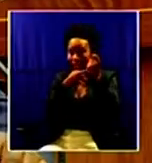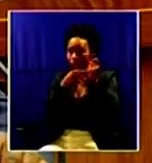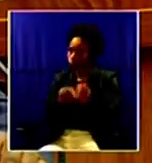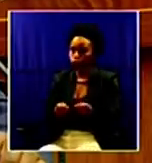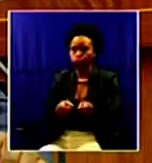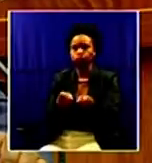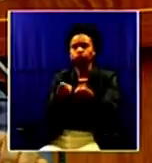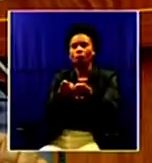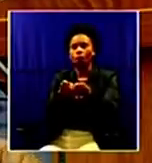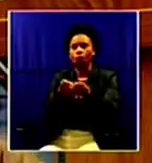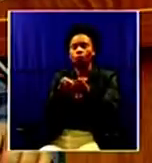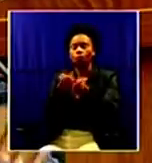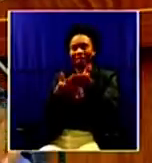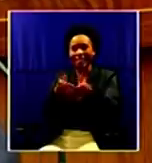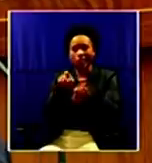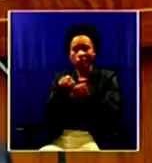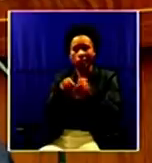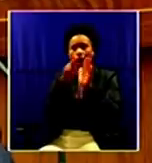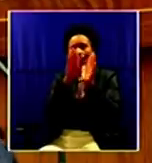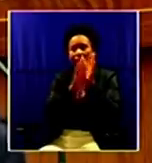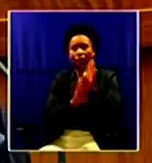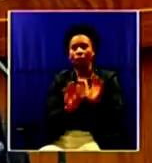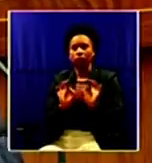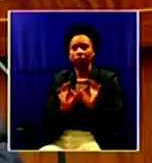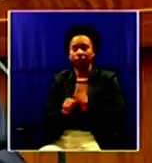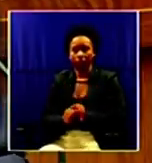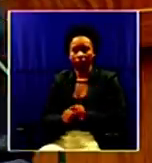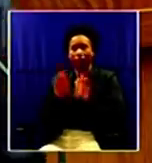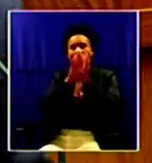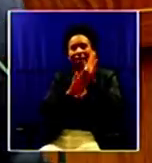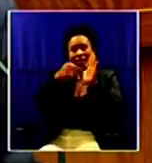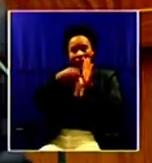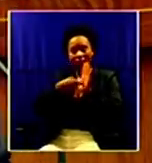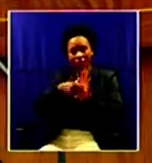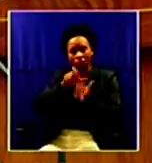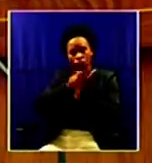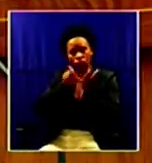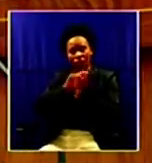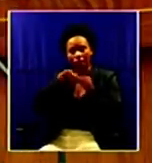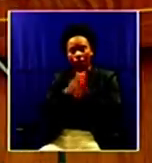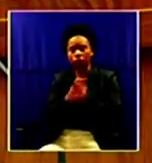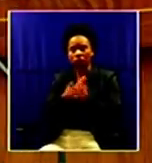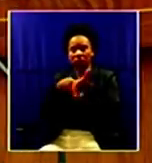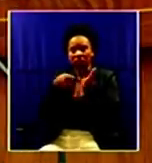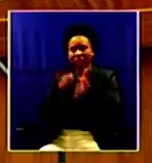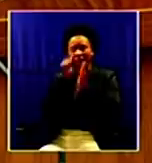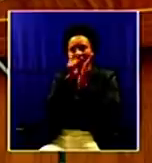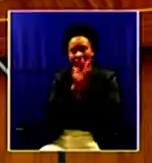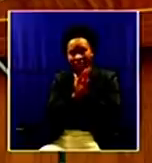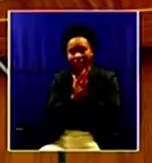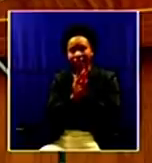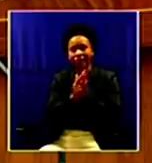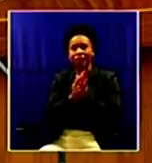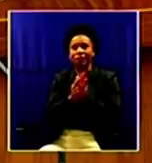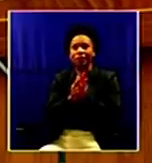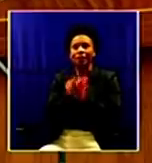this bill. This bill addresses fragmentation in the procurement legislation. We aim to table